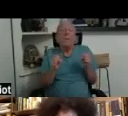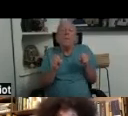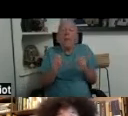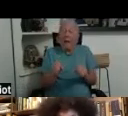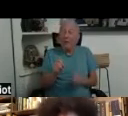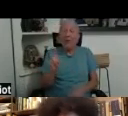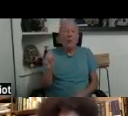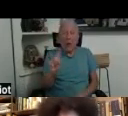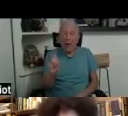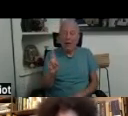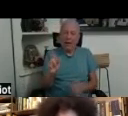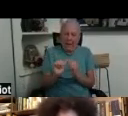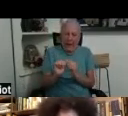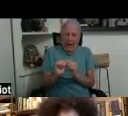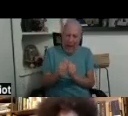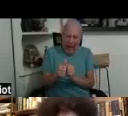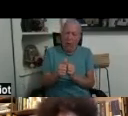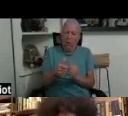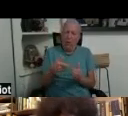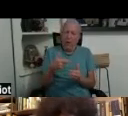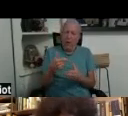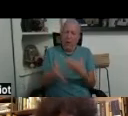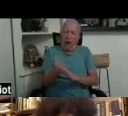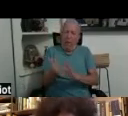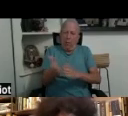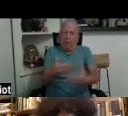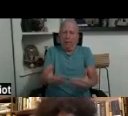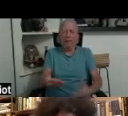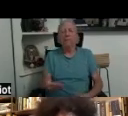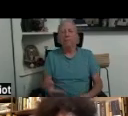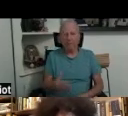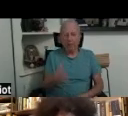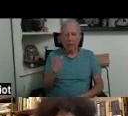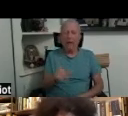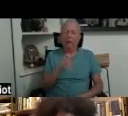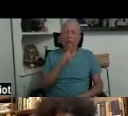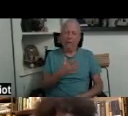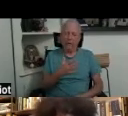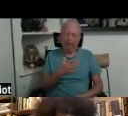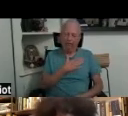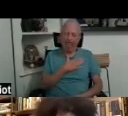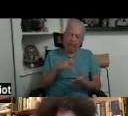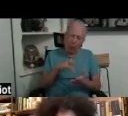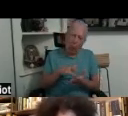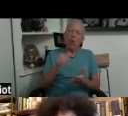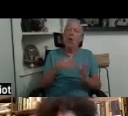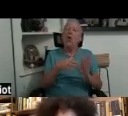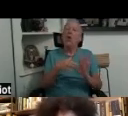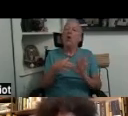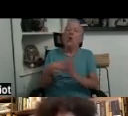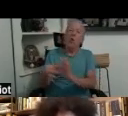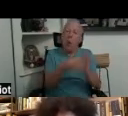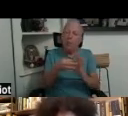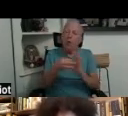in how they operate. And that brings us to the core of it all, the cooperative principles that make co ops